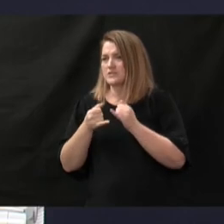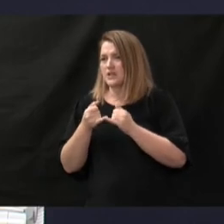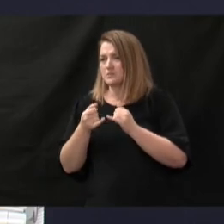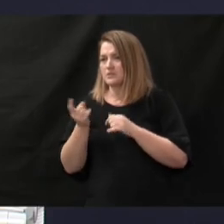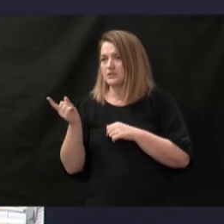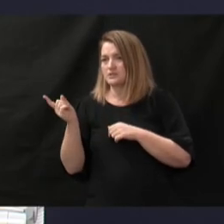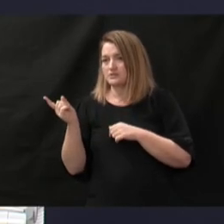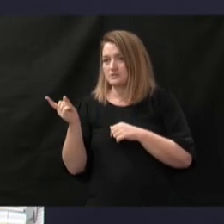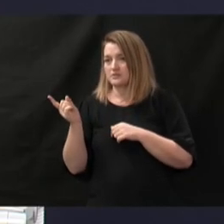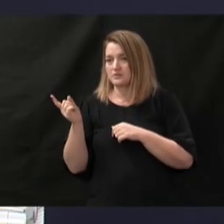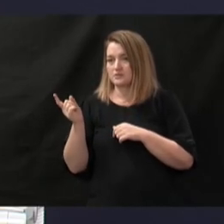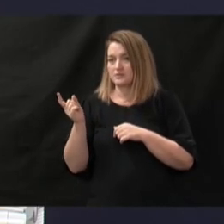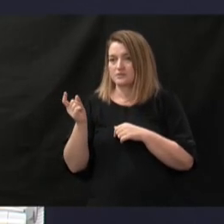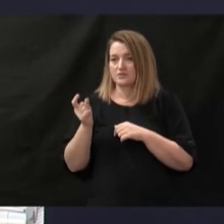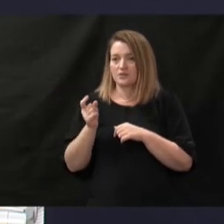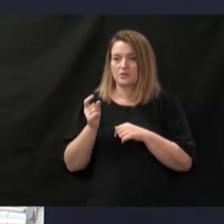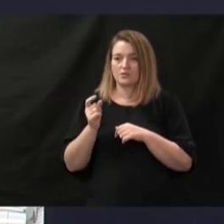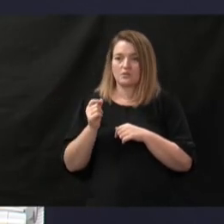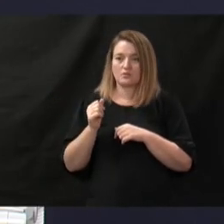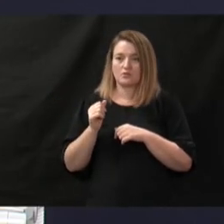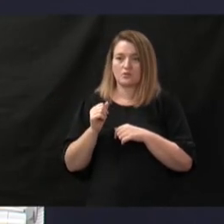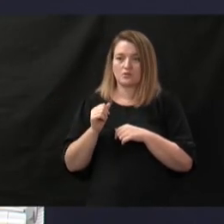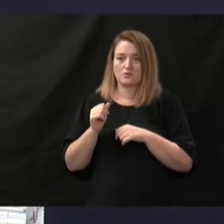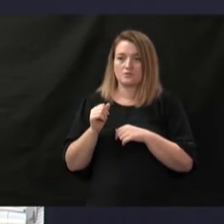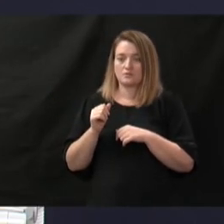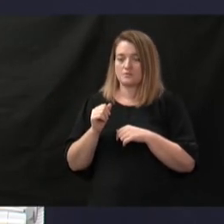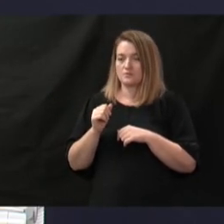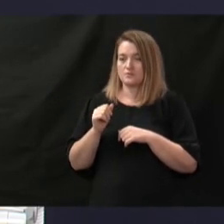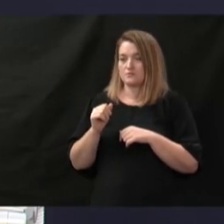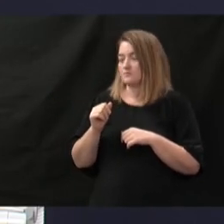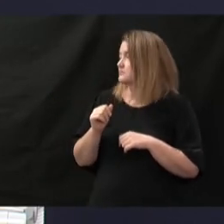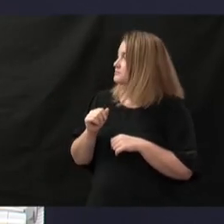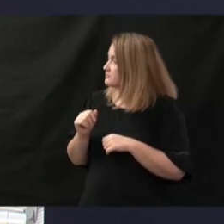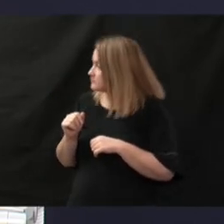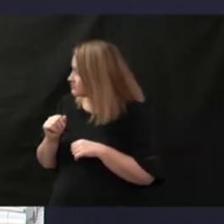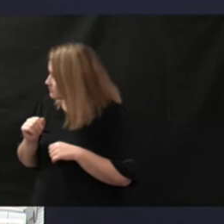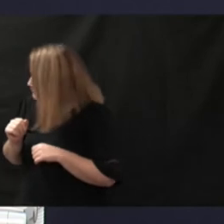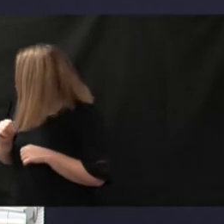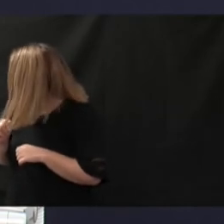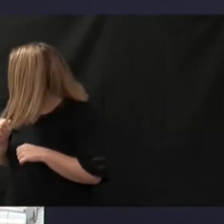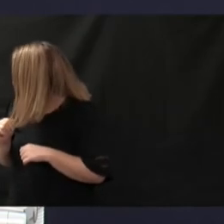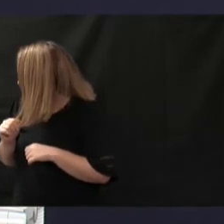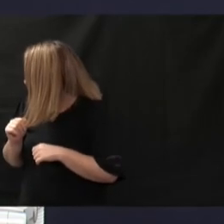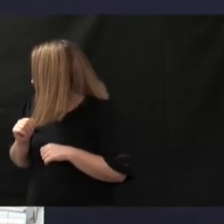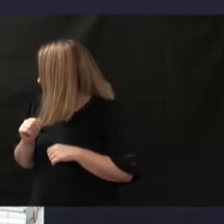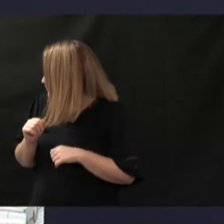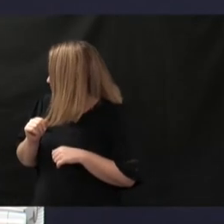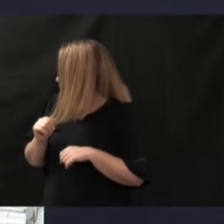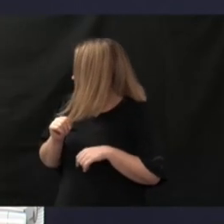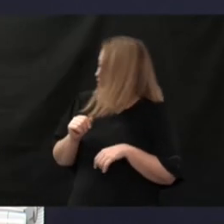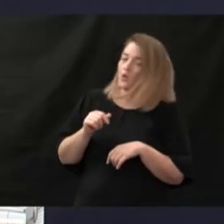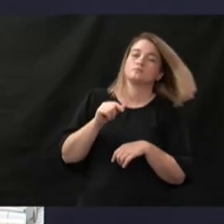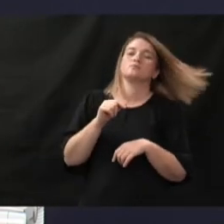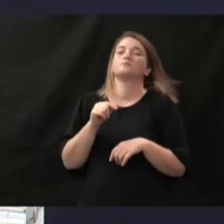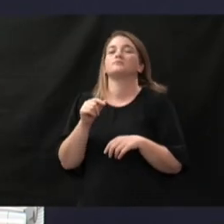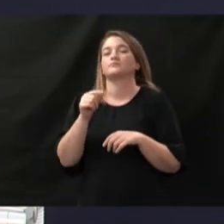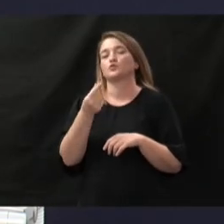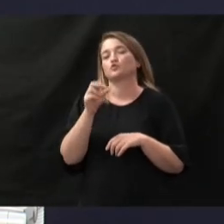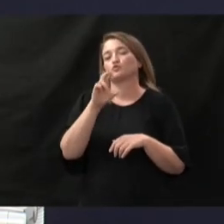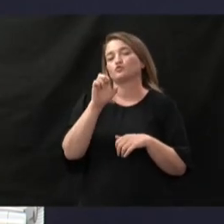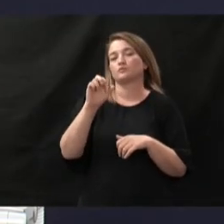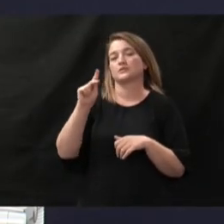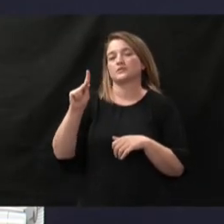I'm not going to say this is all that's in the English language. There's a lot of French. There's when the Vikings invaded, they brought their own